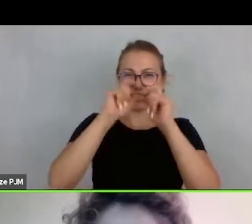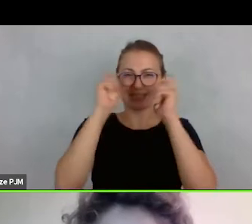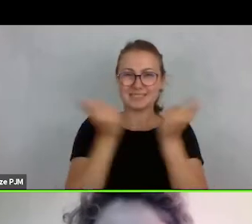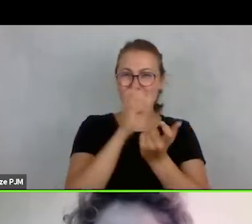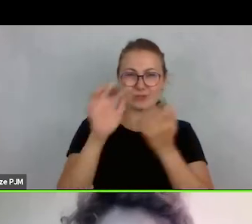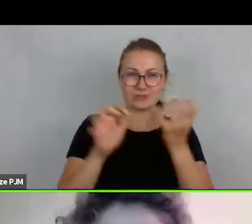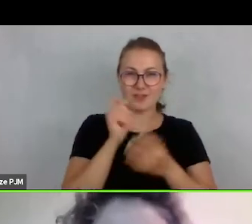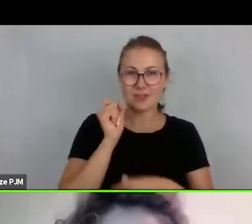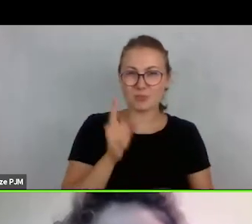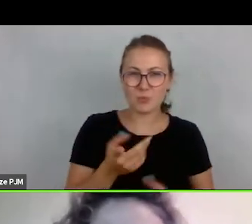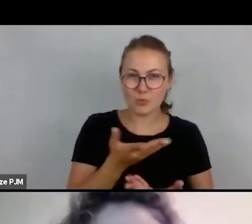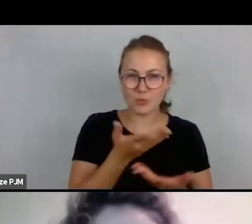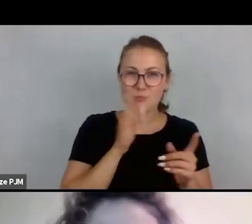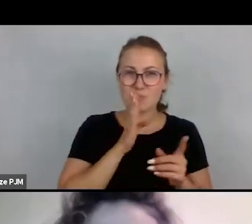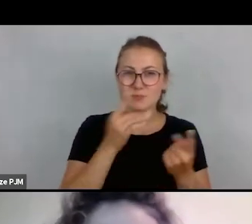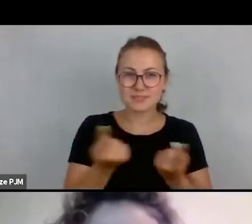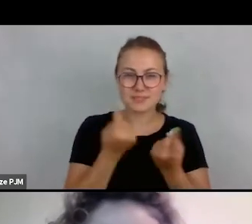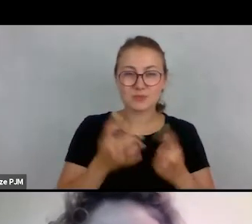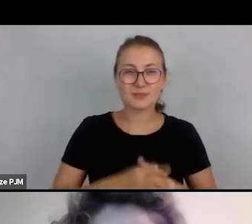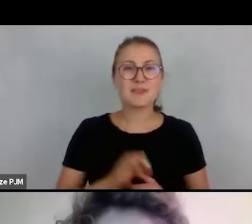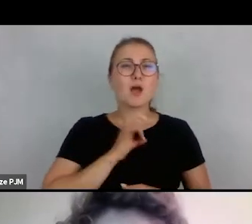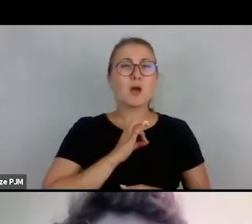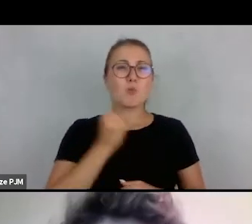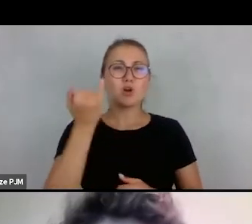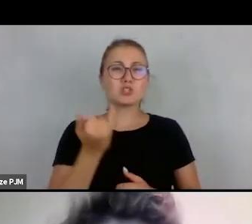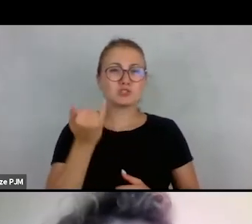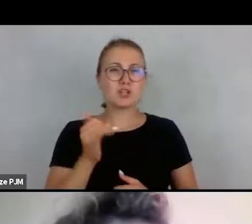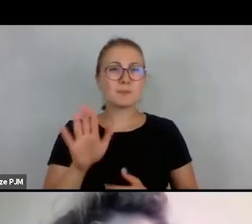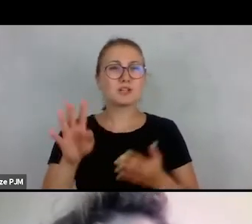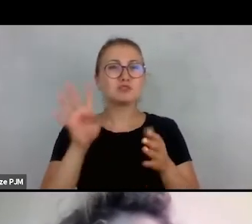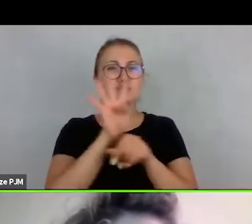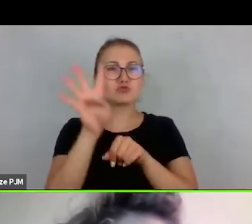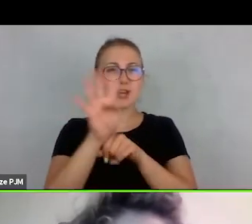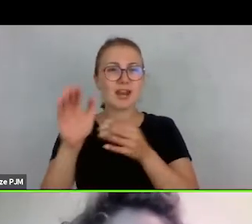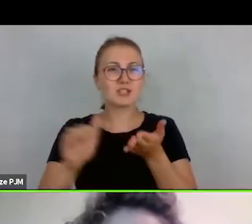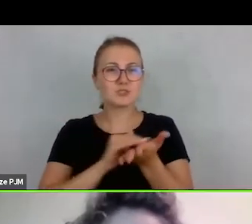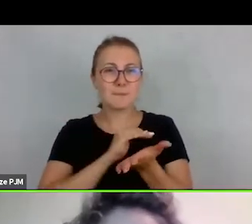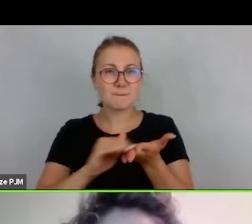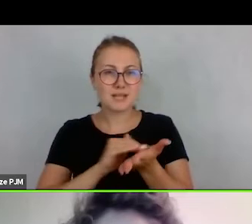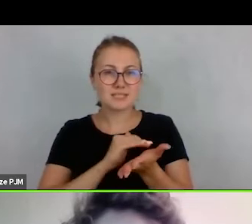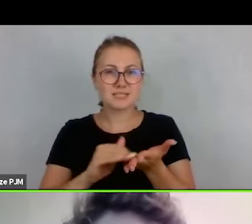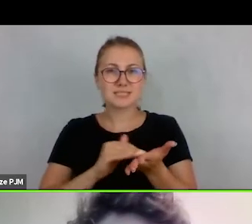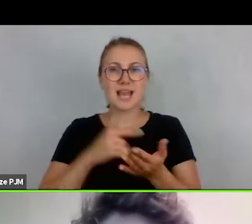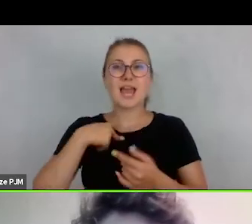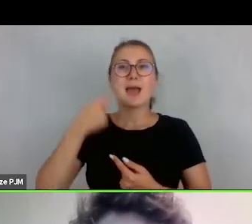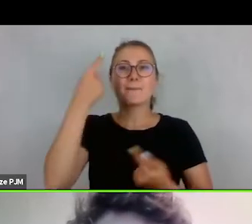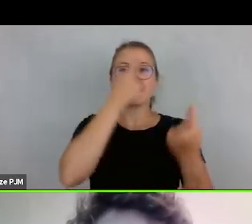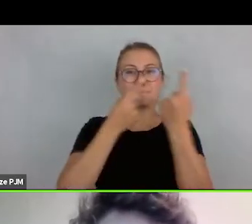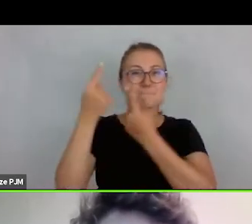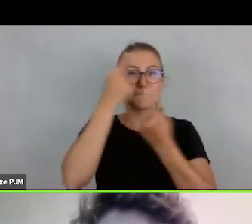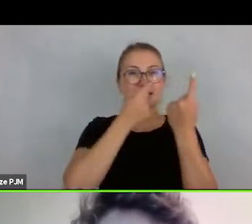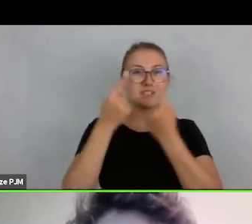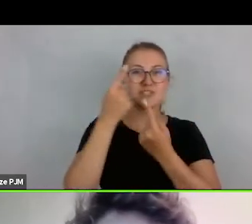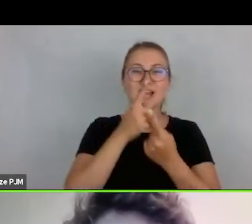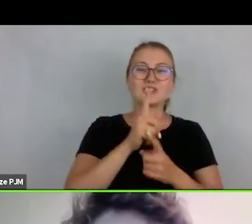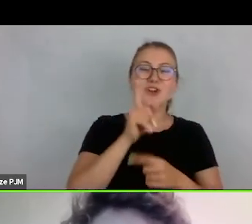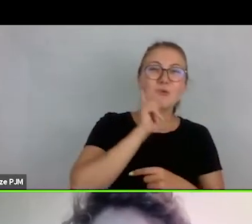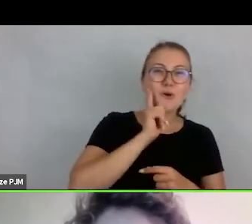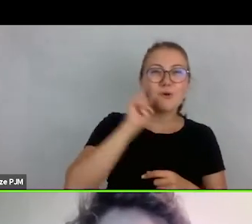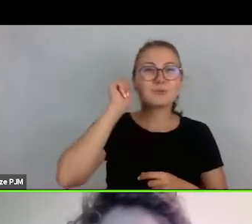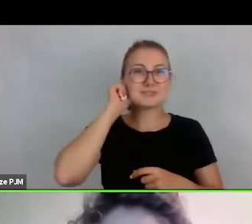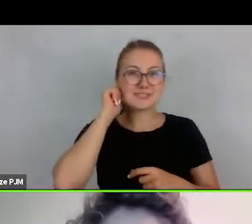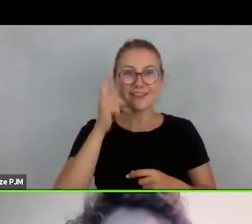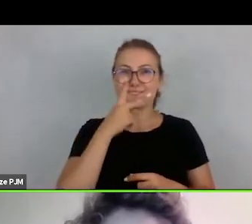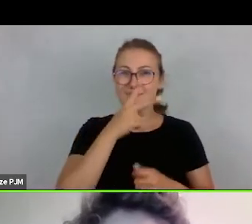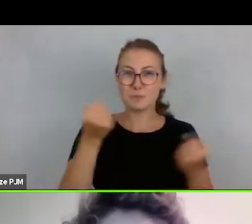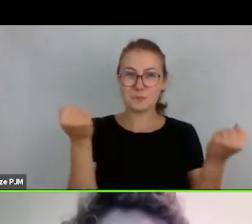have at the playground. Yeah. So, and because he has curly hairs, you know, everyone is like asking, like, but is it a girl or a boy?